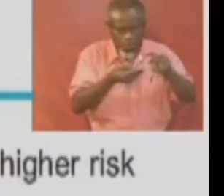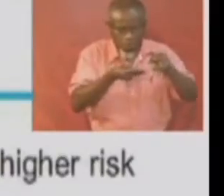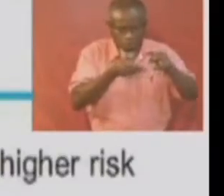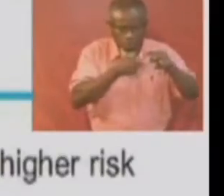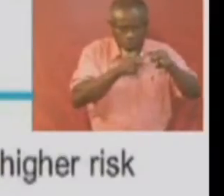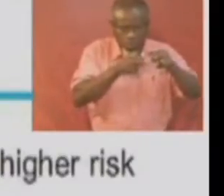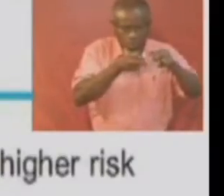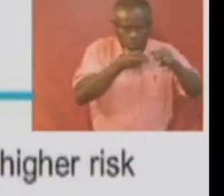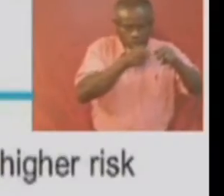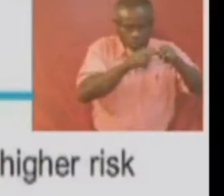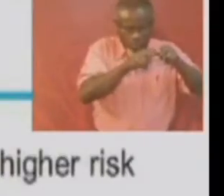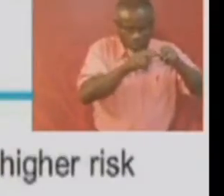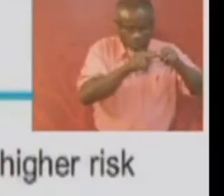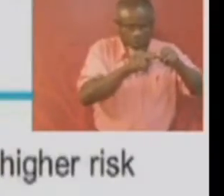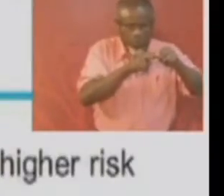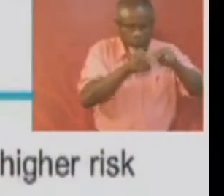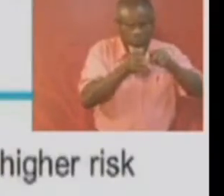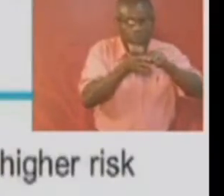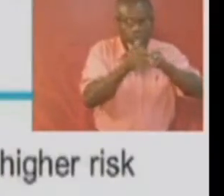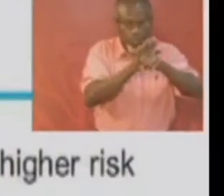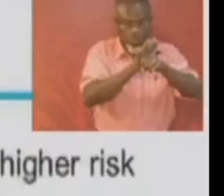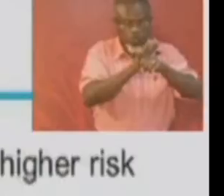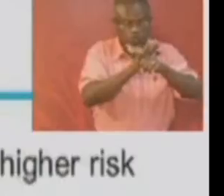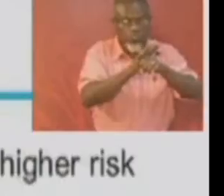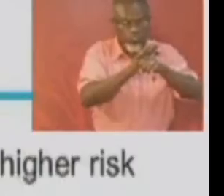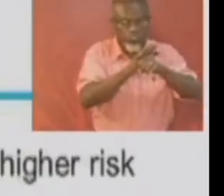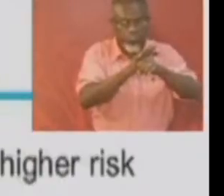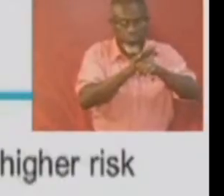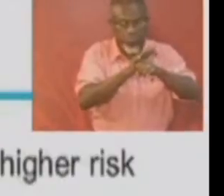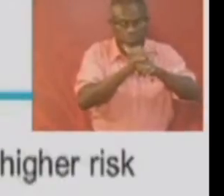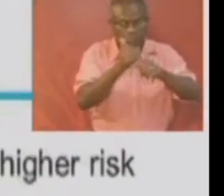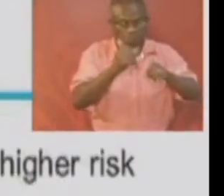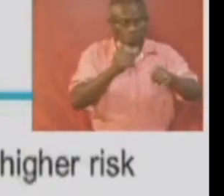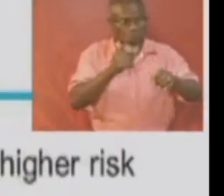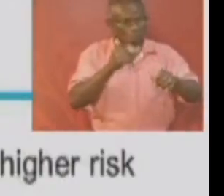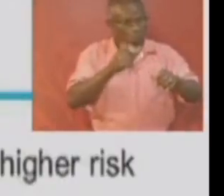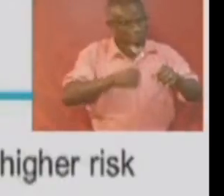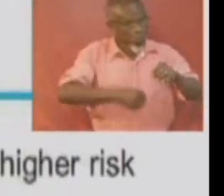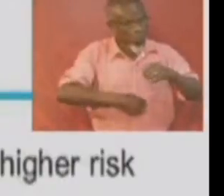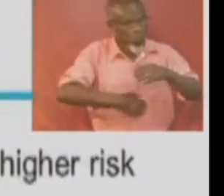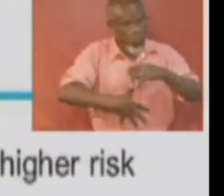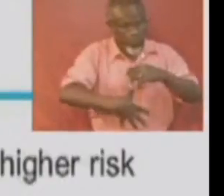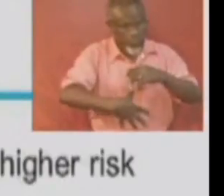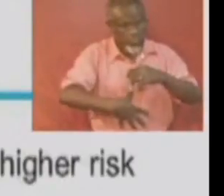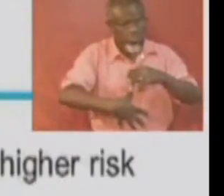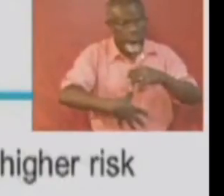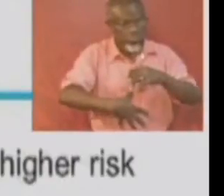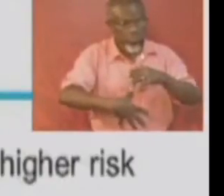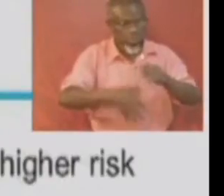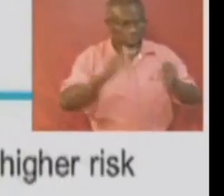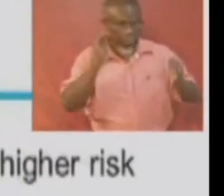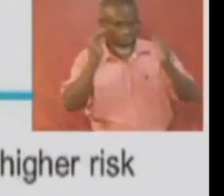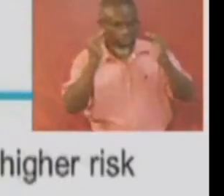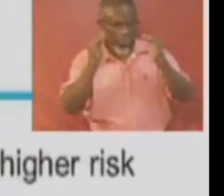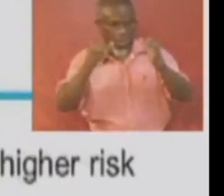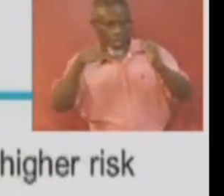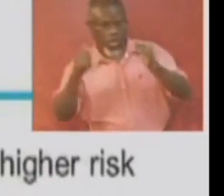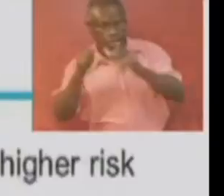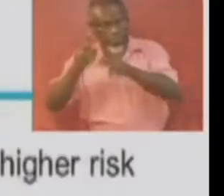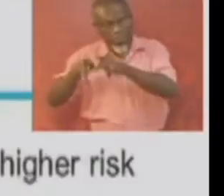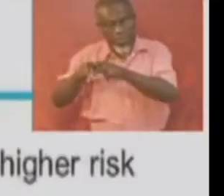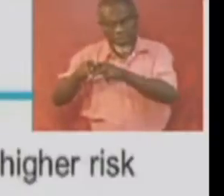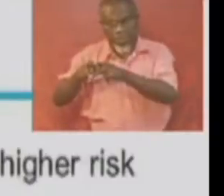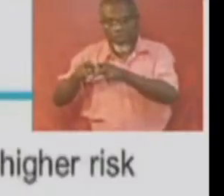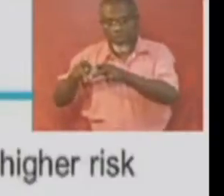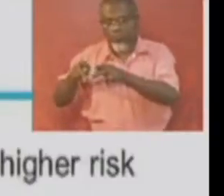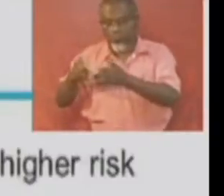COVID-19 on pregnant women are slightly higher than that of the average healthy population. However, there's